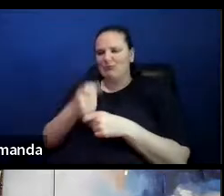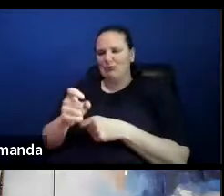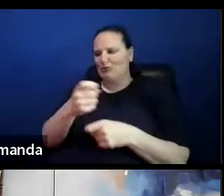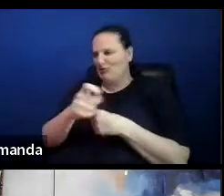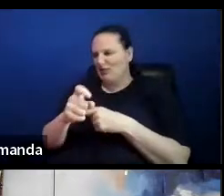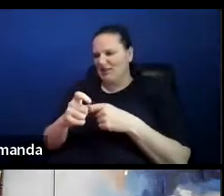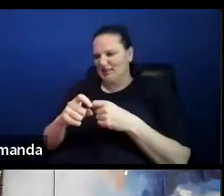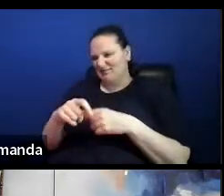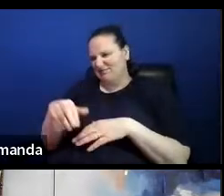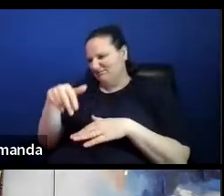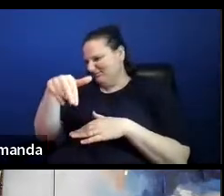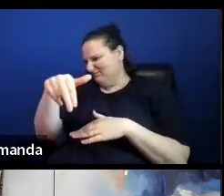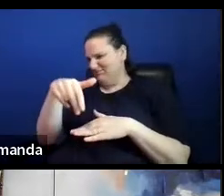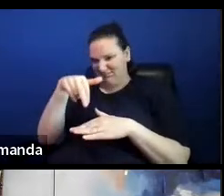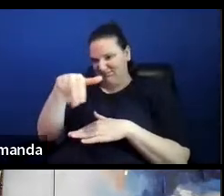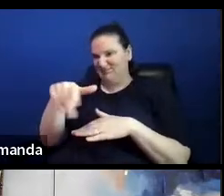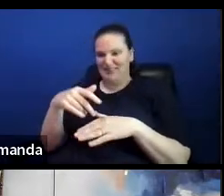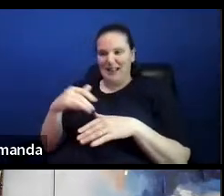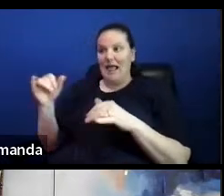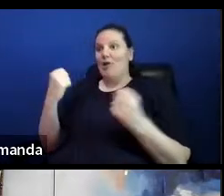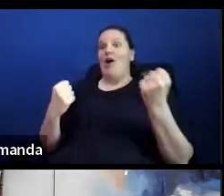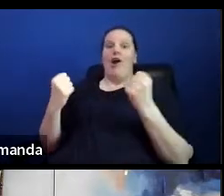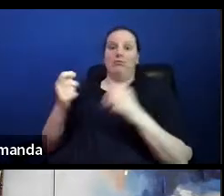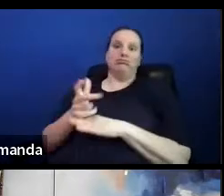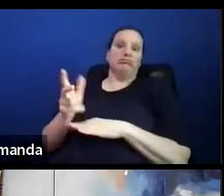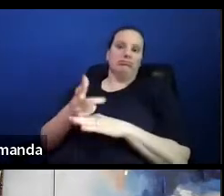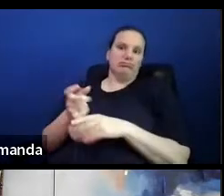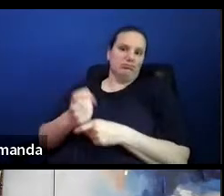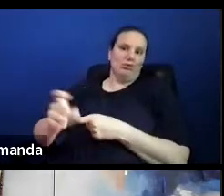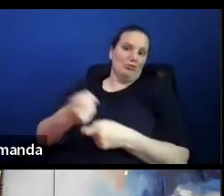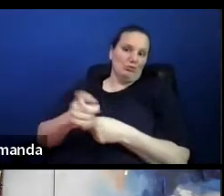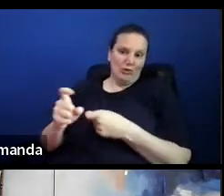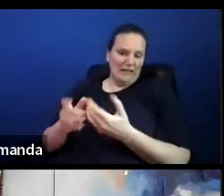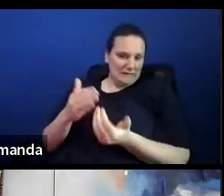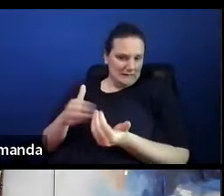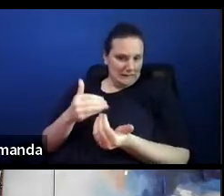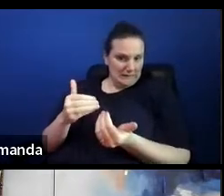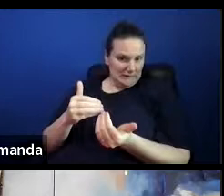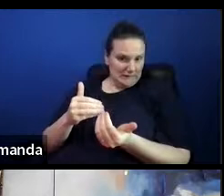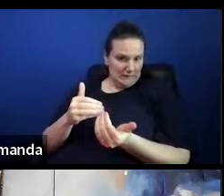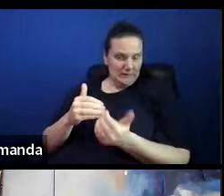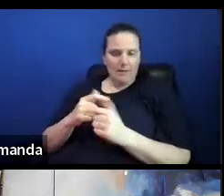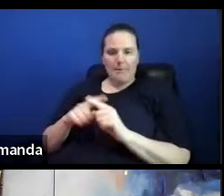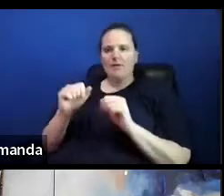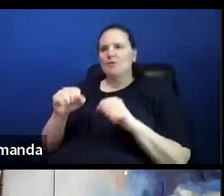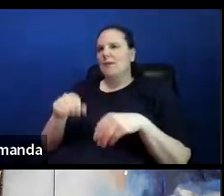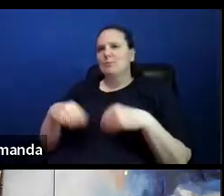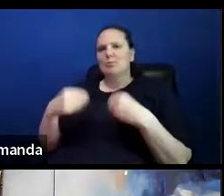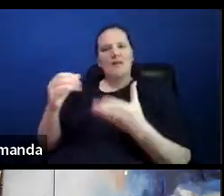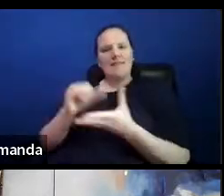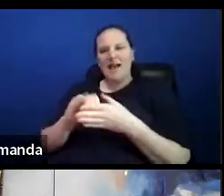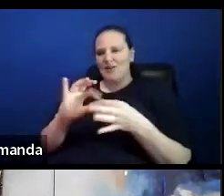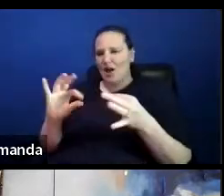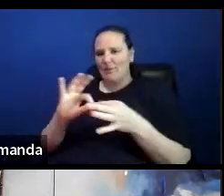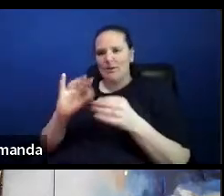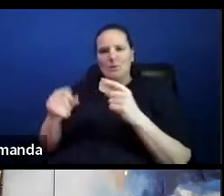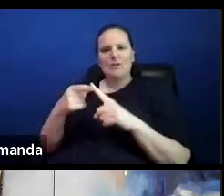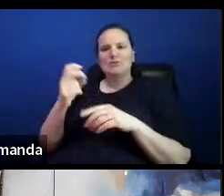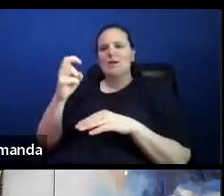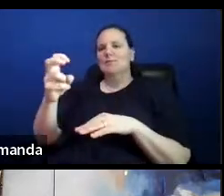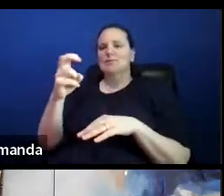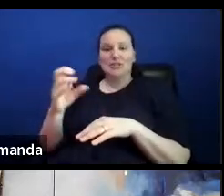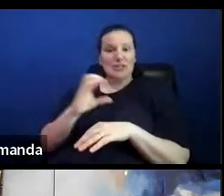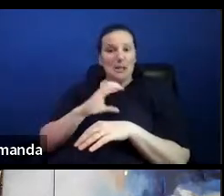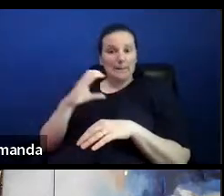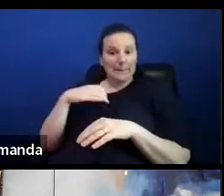on sidewalks to the extent that vehicles do. But you could also provide that comment when Transportation Commission